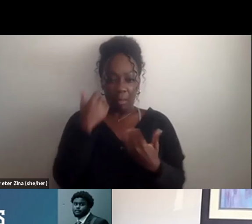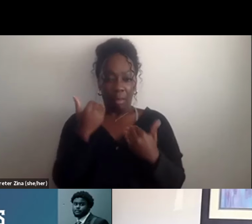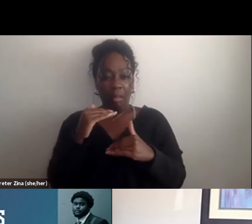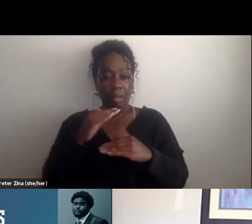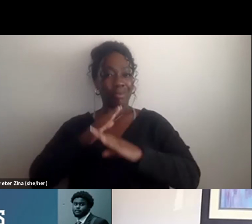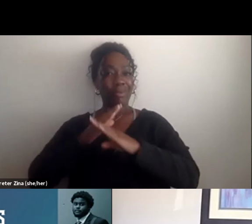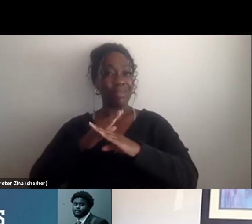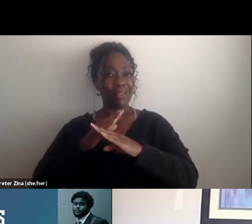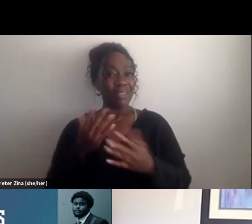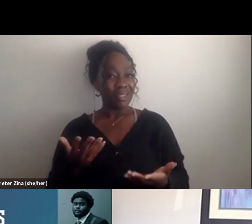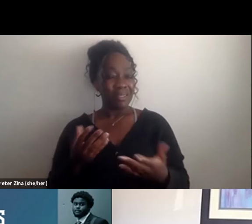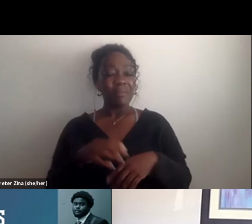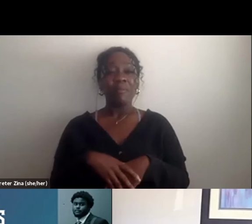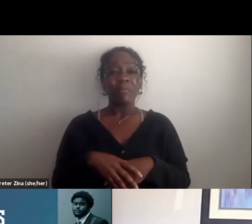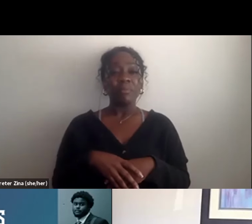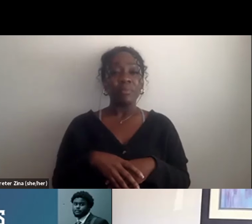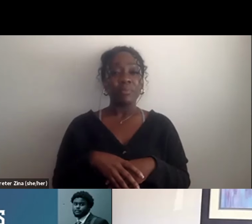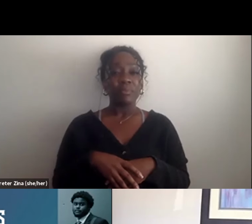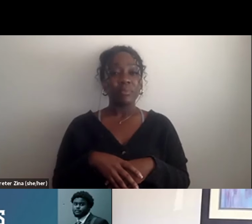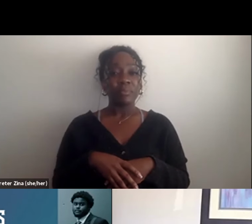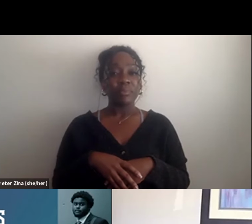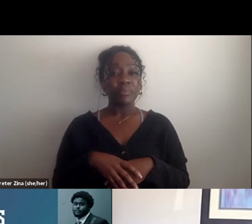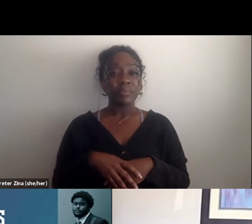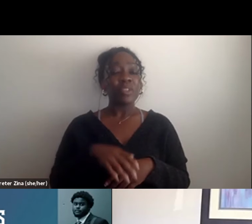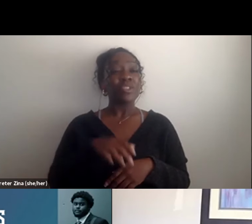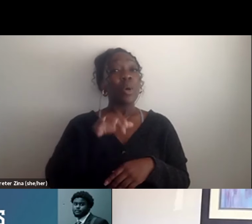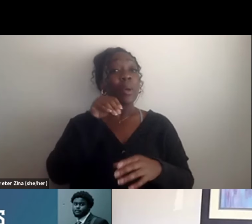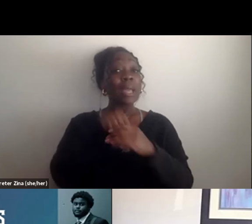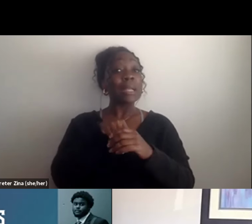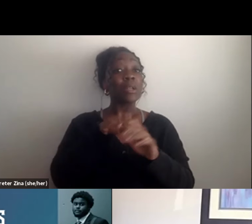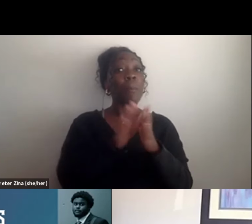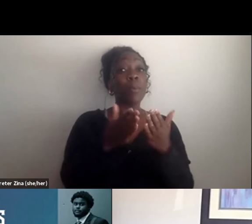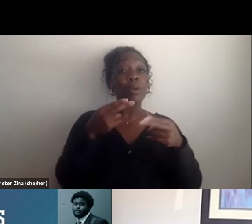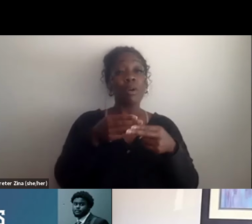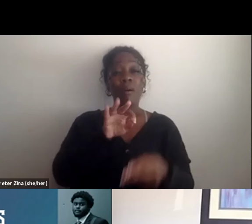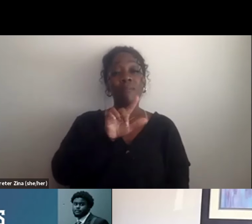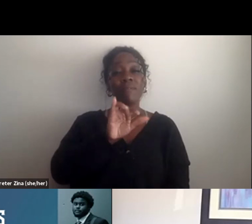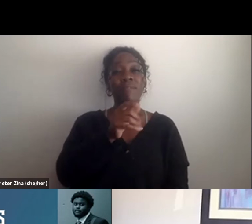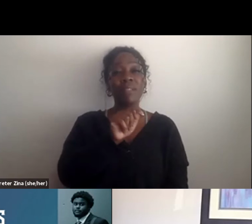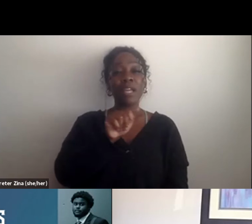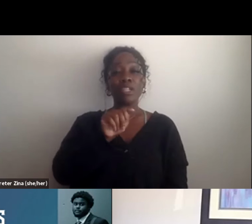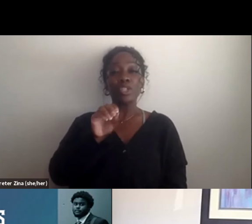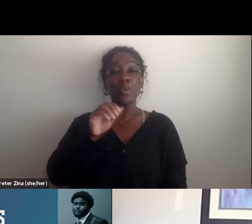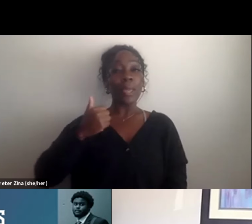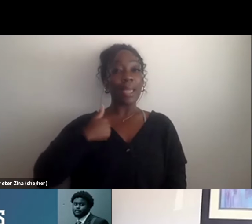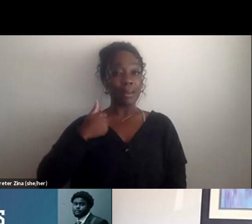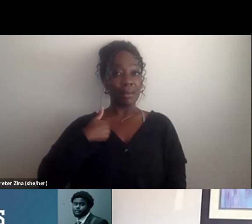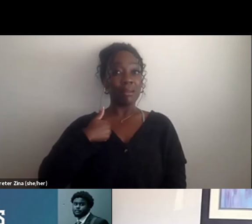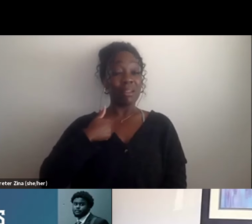Ishmael Reed's, it's a fictional narrative, but in Ishmael Reed's novel, Flight to Canada, he says, the first who learned to read was the first to run away,